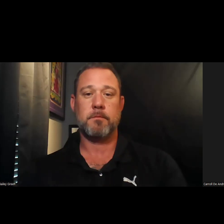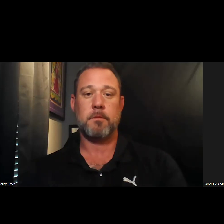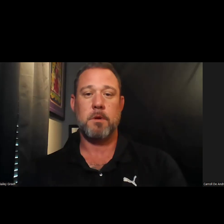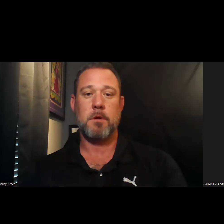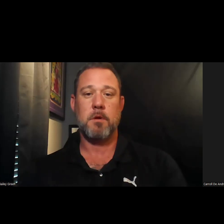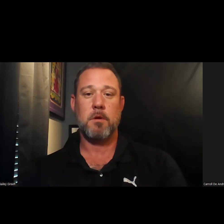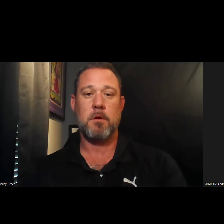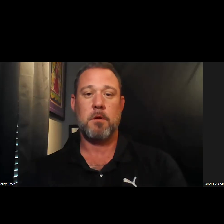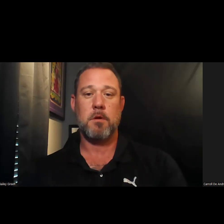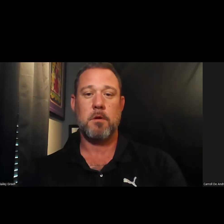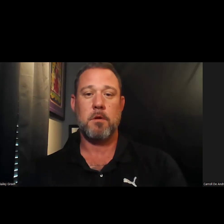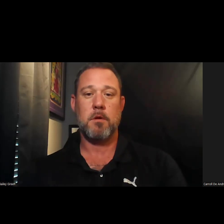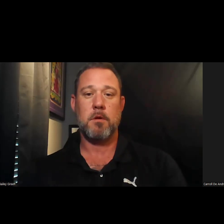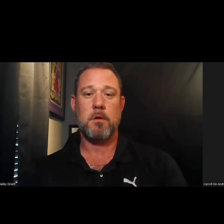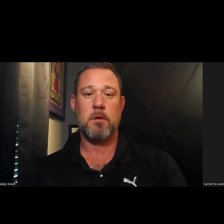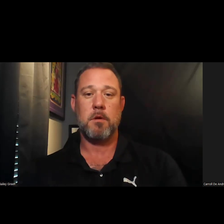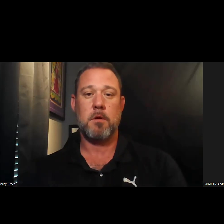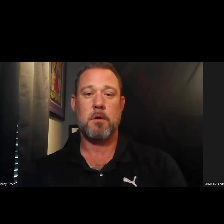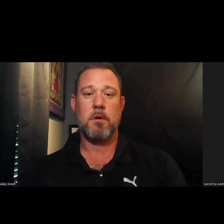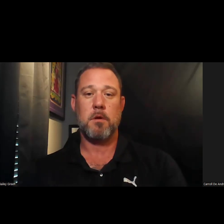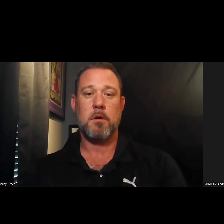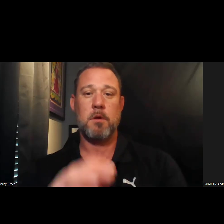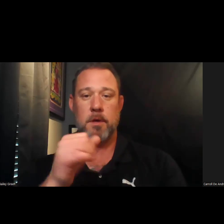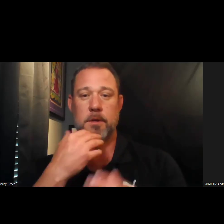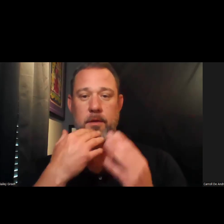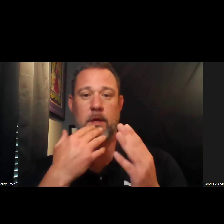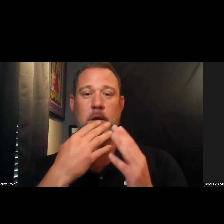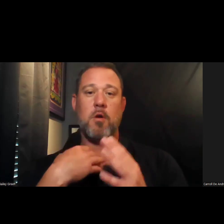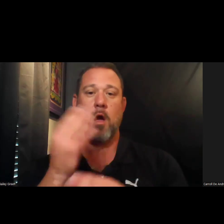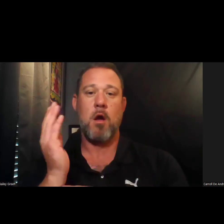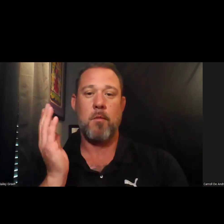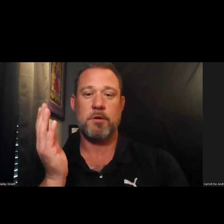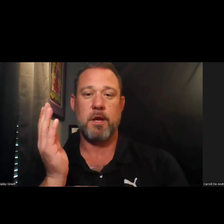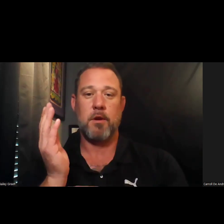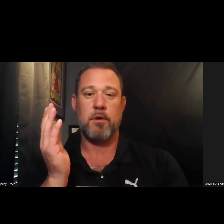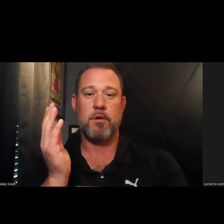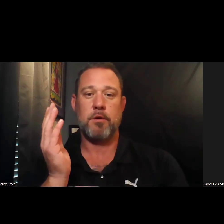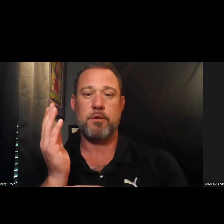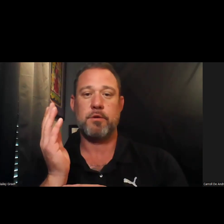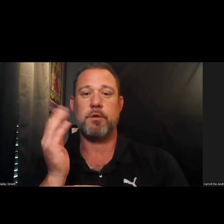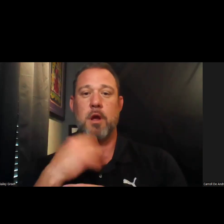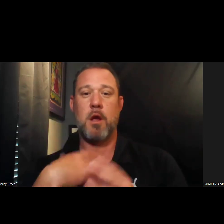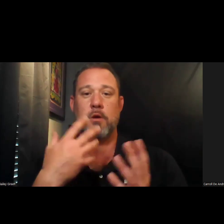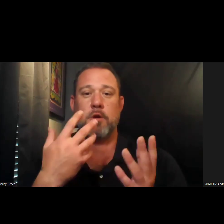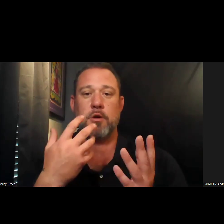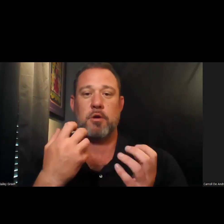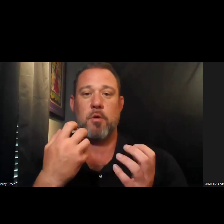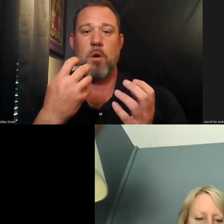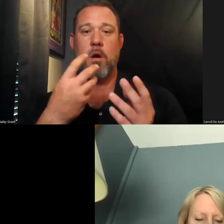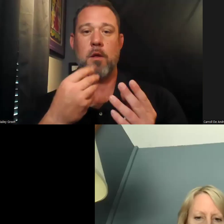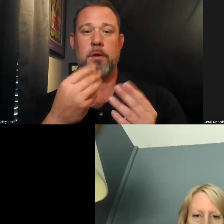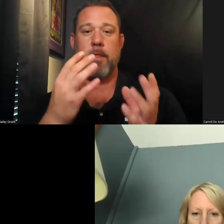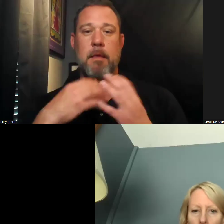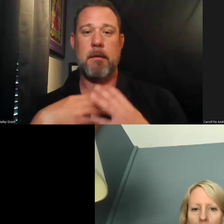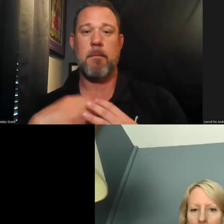Yes, thank you. And thank you again to all of our presenters today. So I just wanted to let the